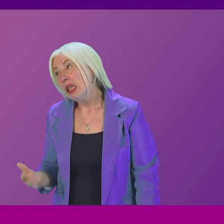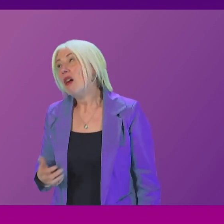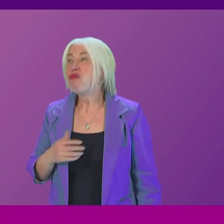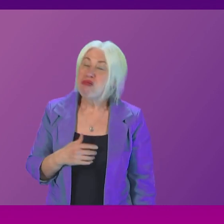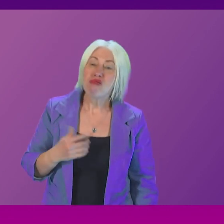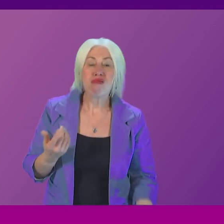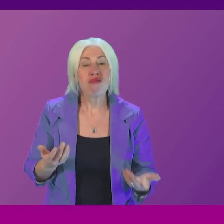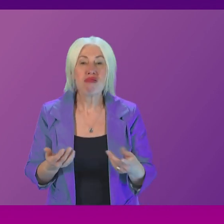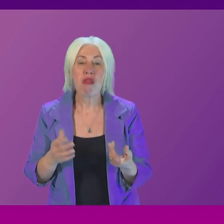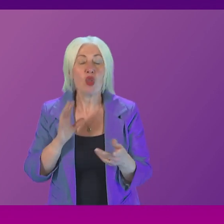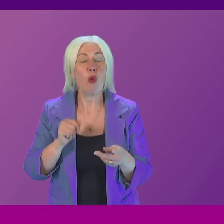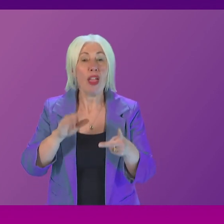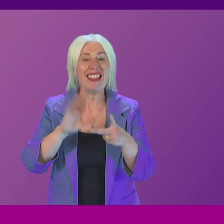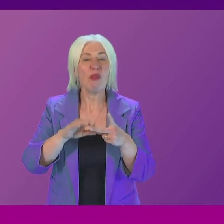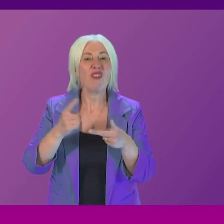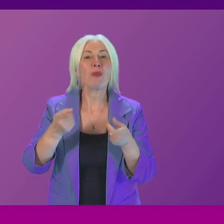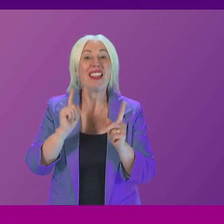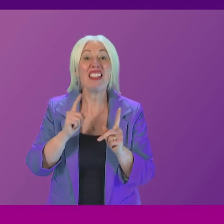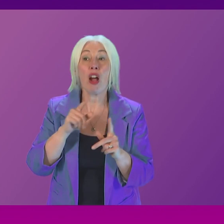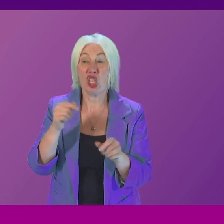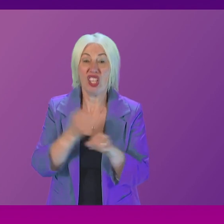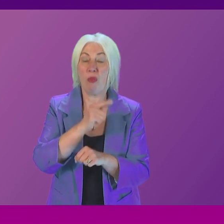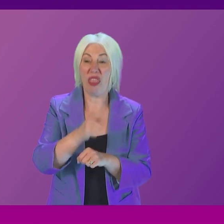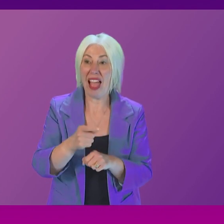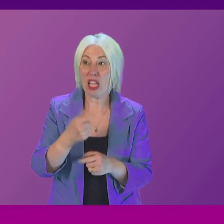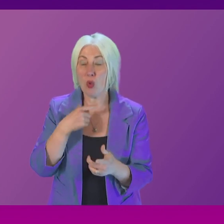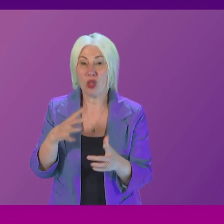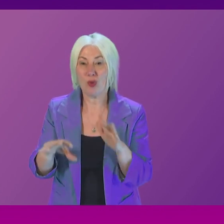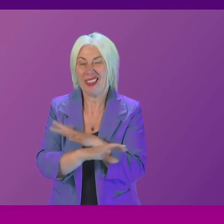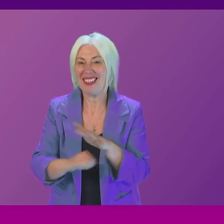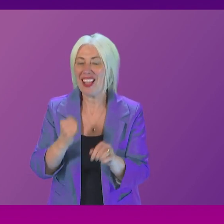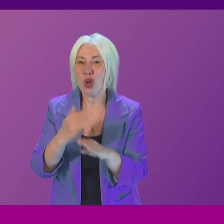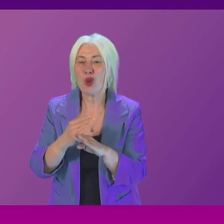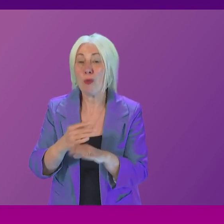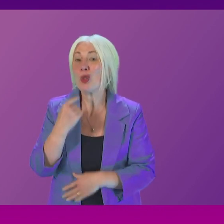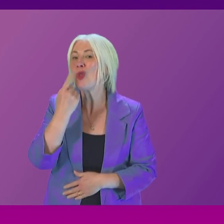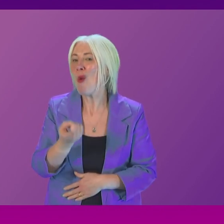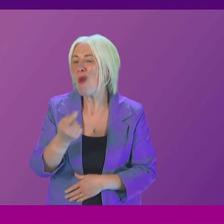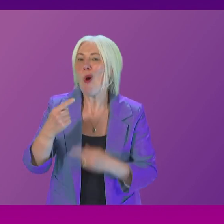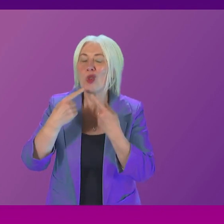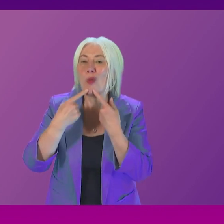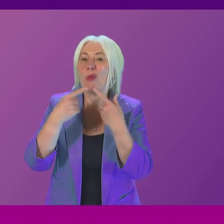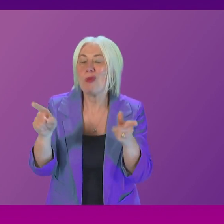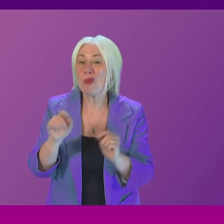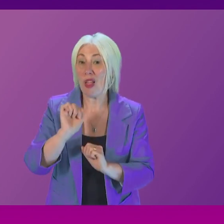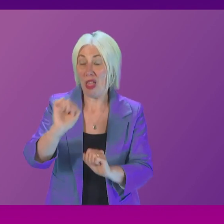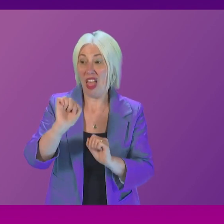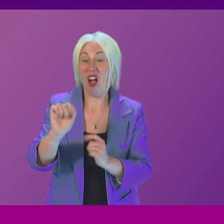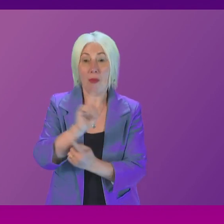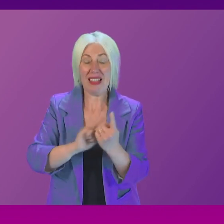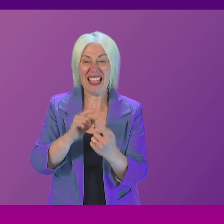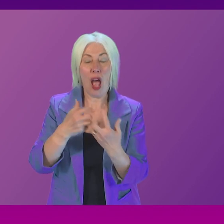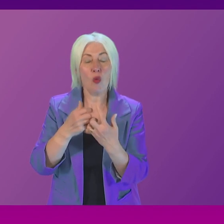stealing the Deputy First Minister thunder. Of course, she's going to be outlining tomorrow the MTFS, the medium-term